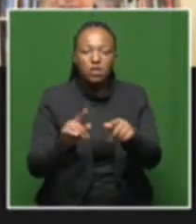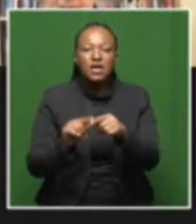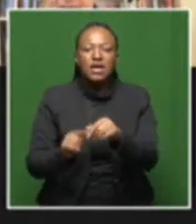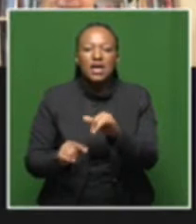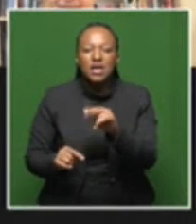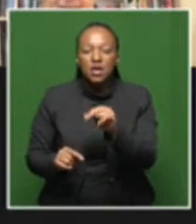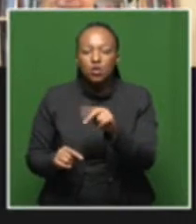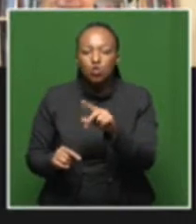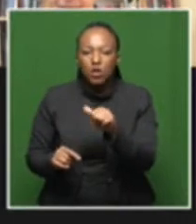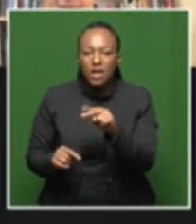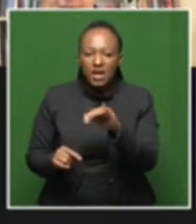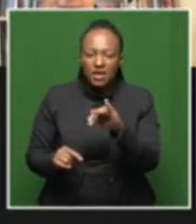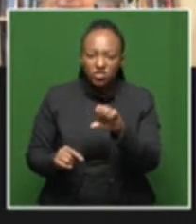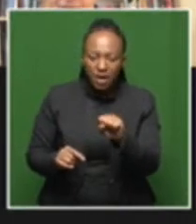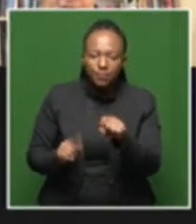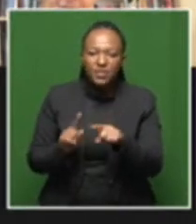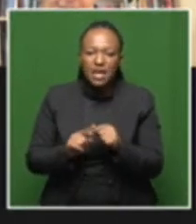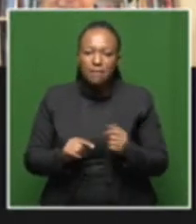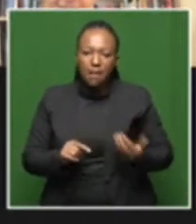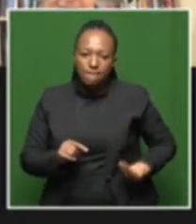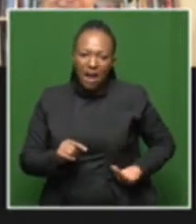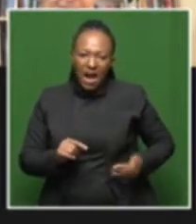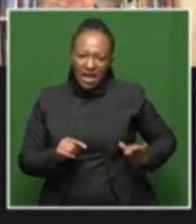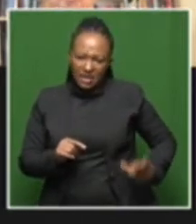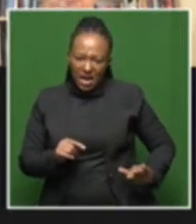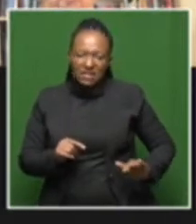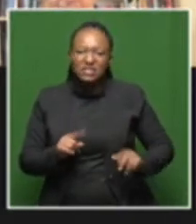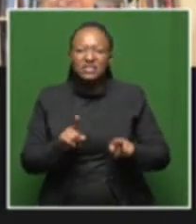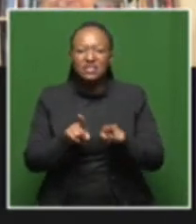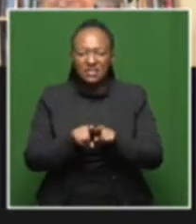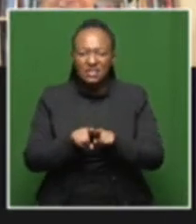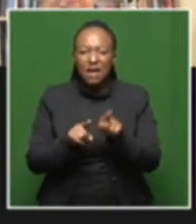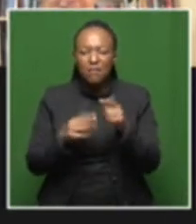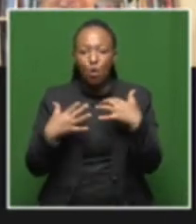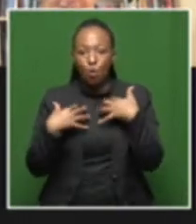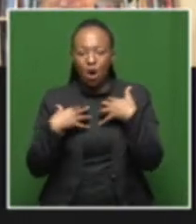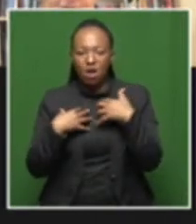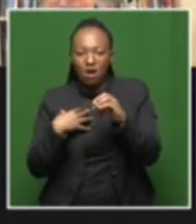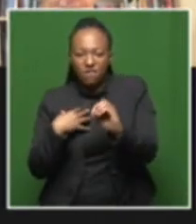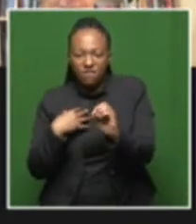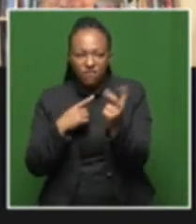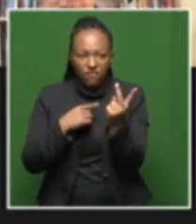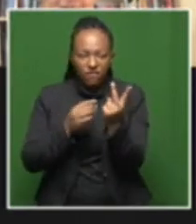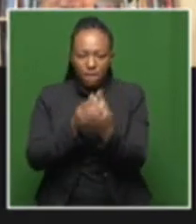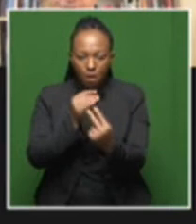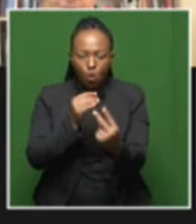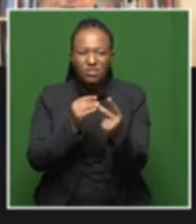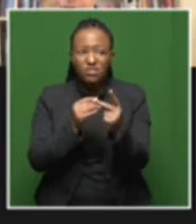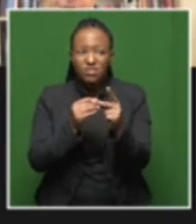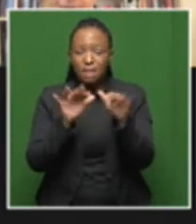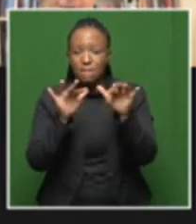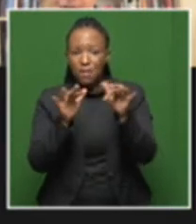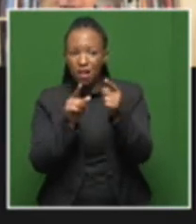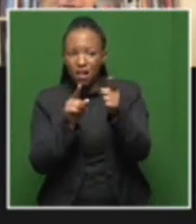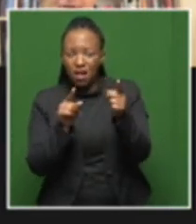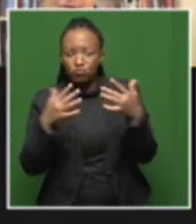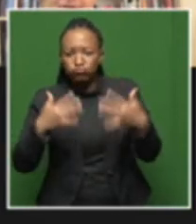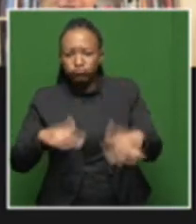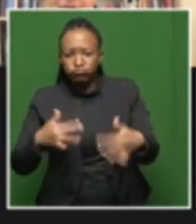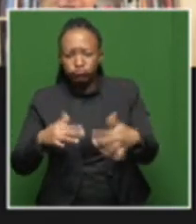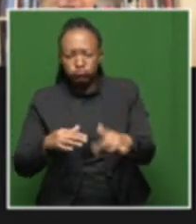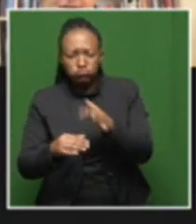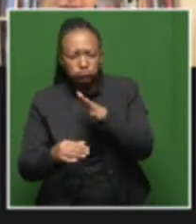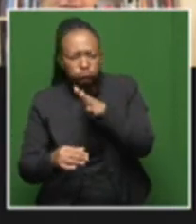Indonesia and Bangladesh. Indonesia and Bangladesh is very worrying because the sheer size of the population, we are talking about hundreds